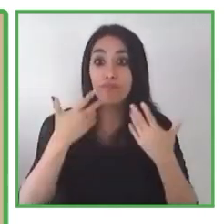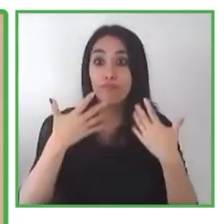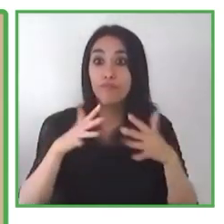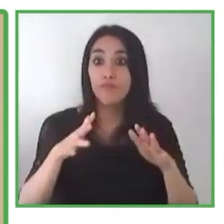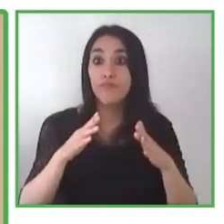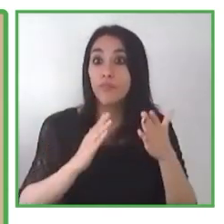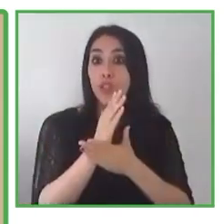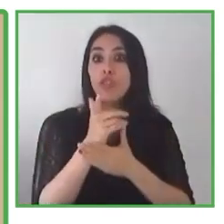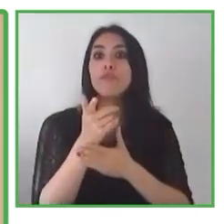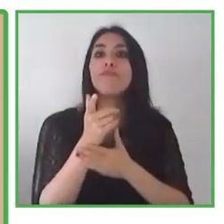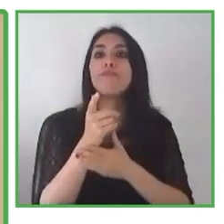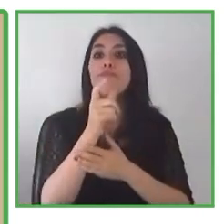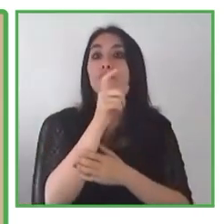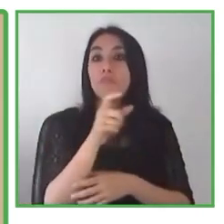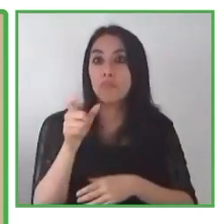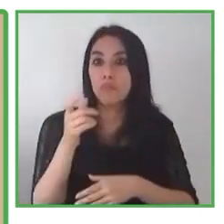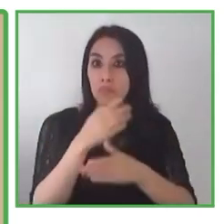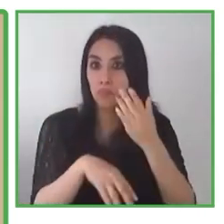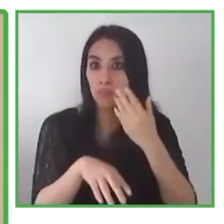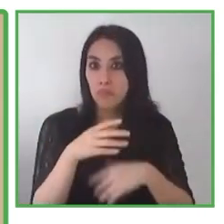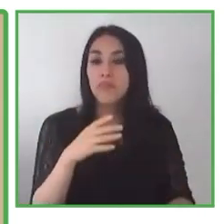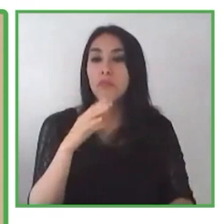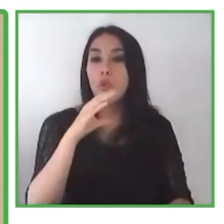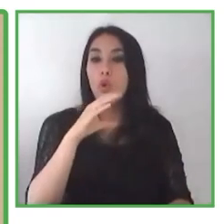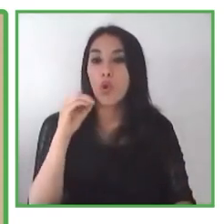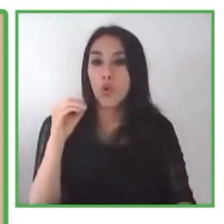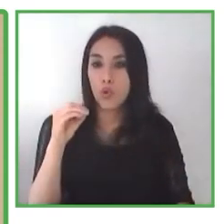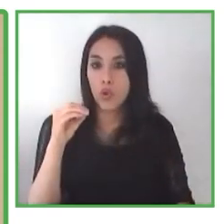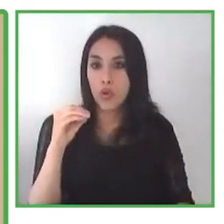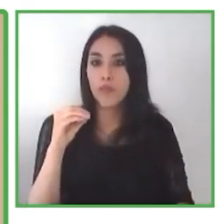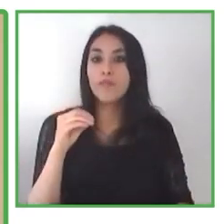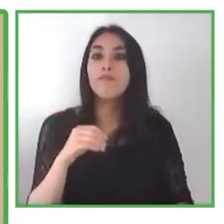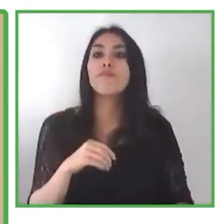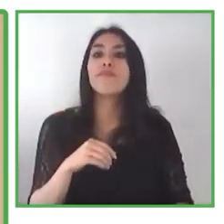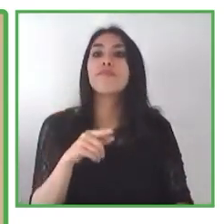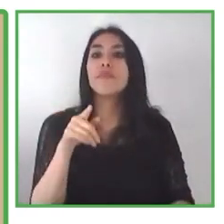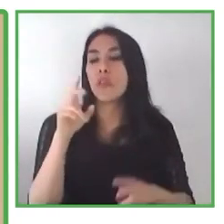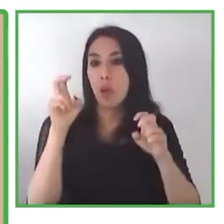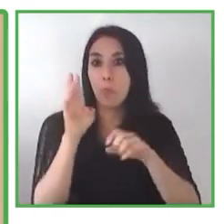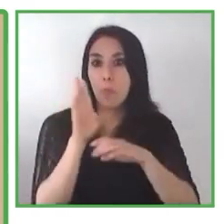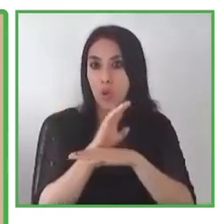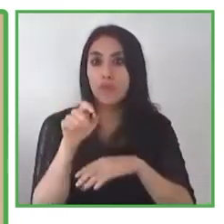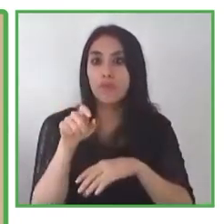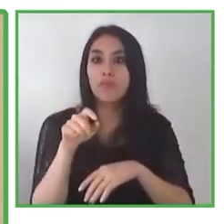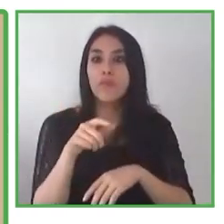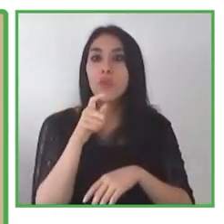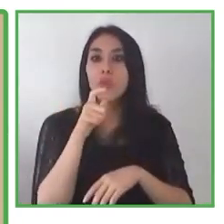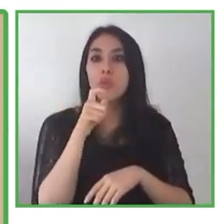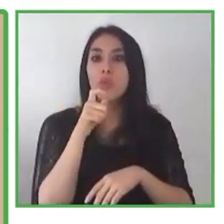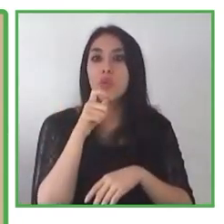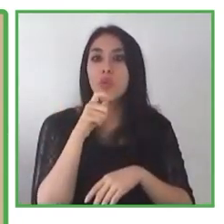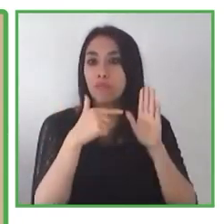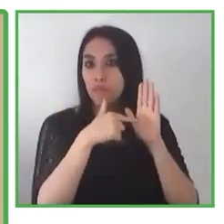You can find the Article 27 of the Convention for the Rights with People with Disability, or